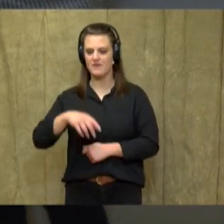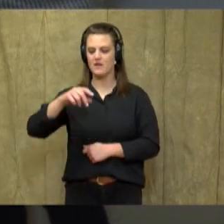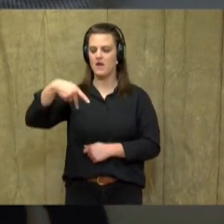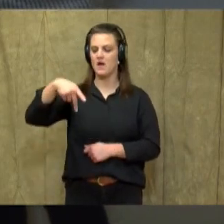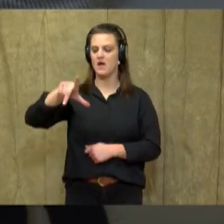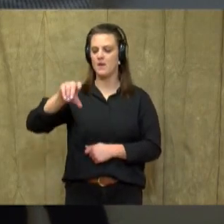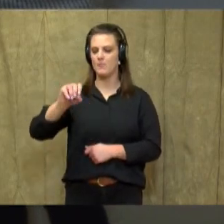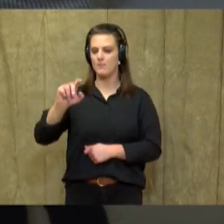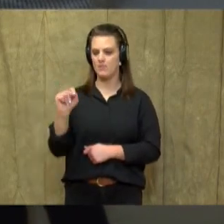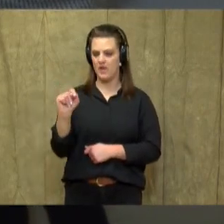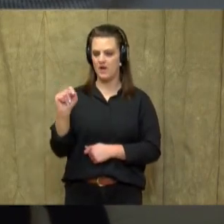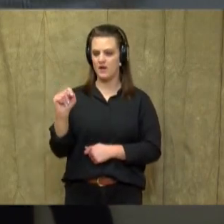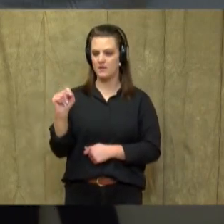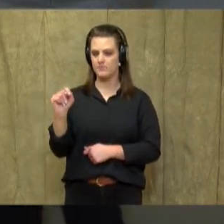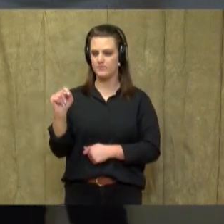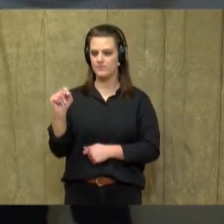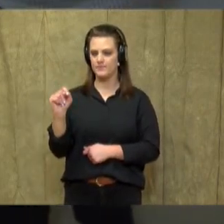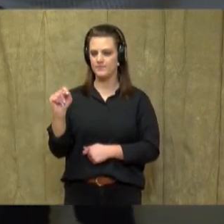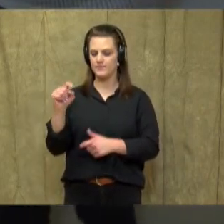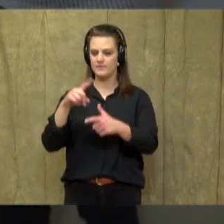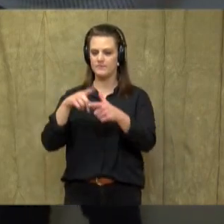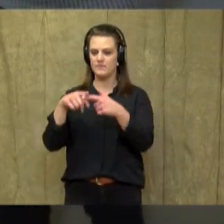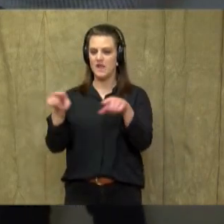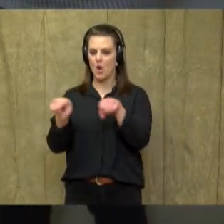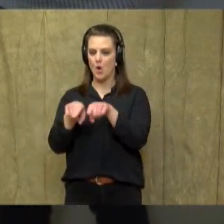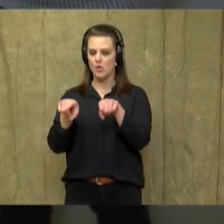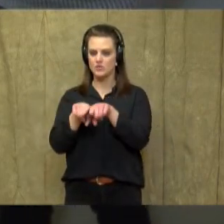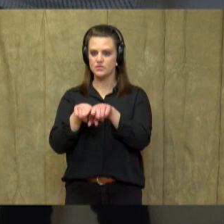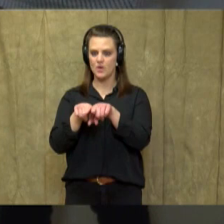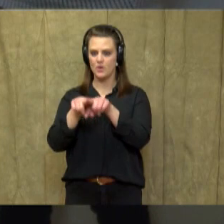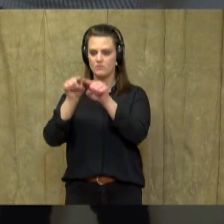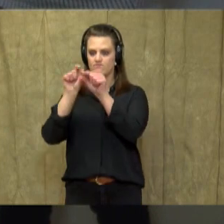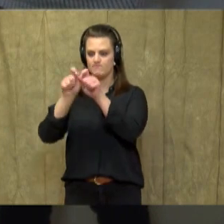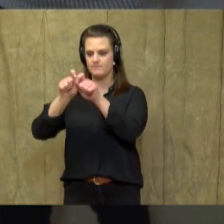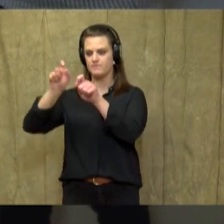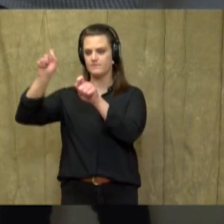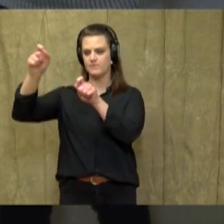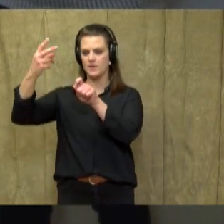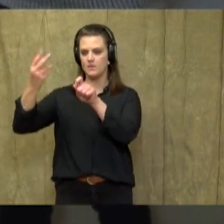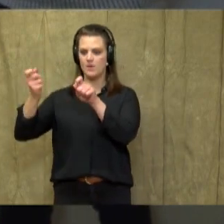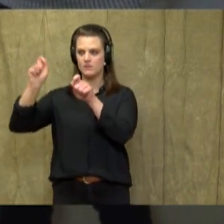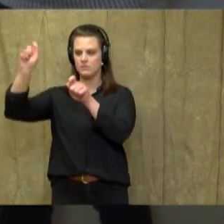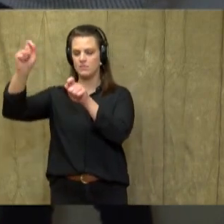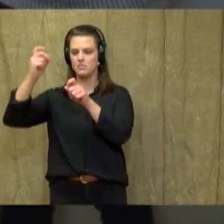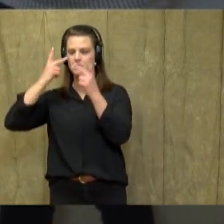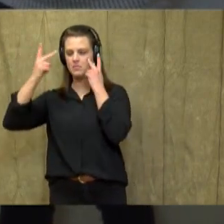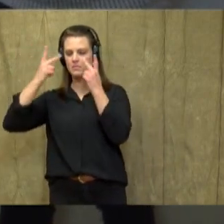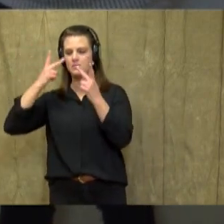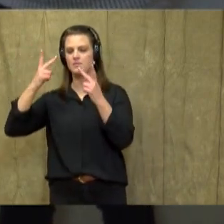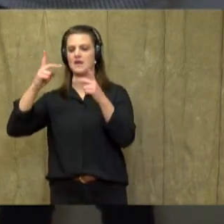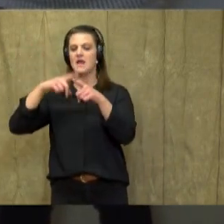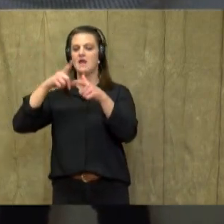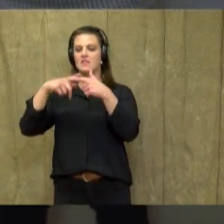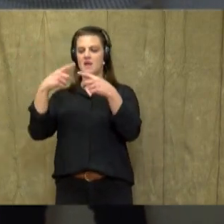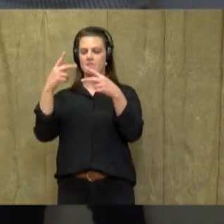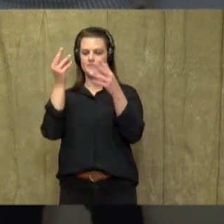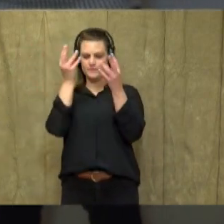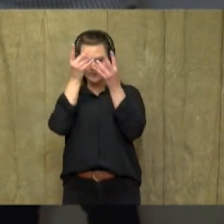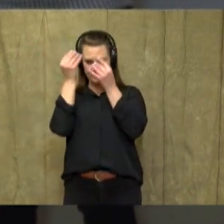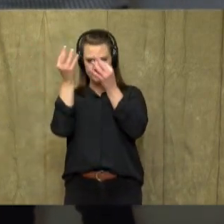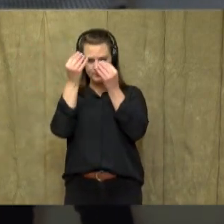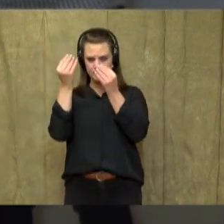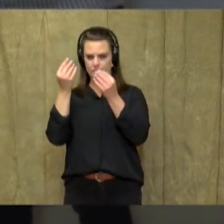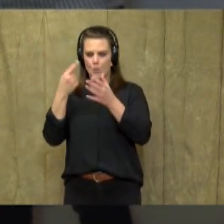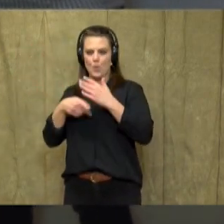on the coordinate plane, and I want you to also look at this plot on the coordinate plane, and I want you to think about